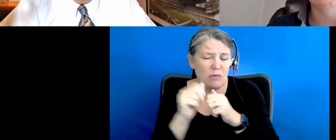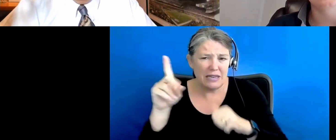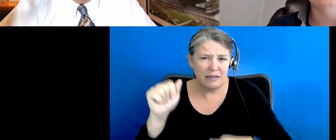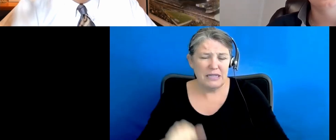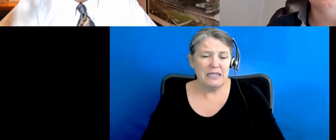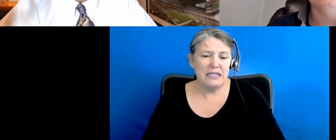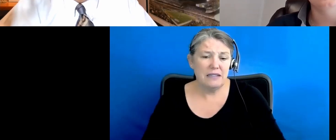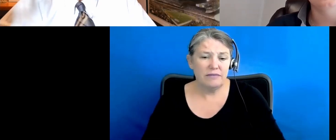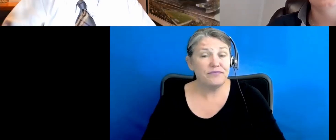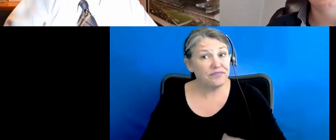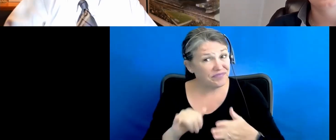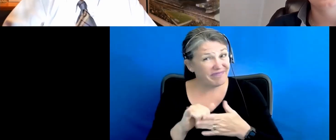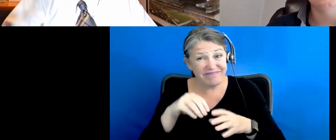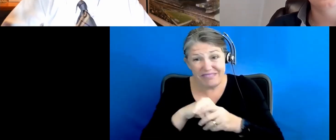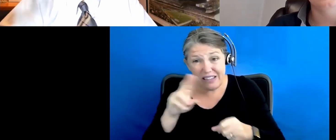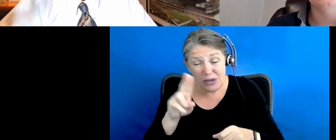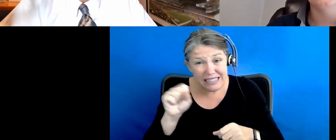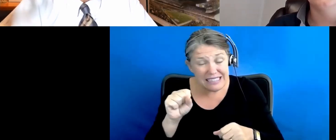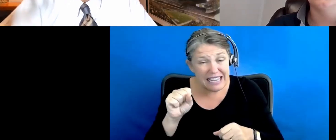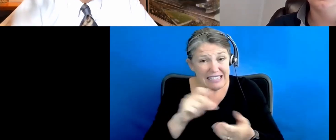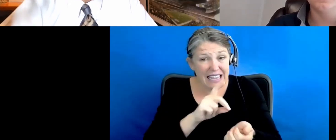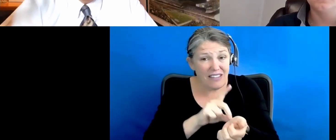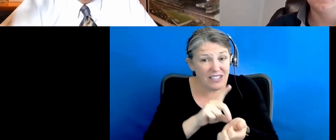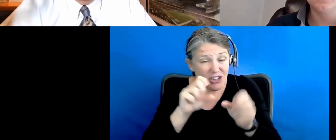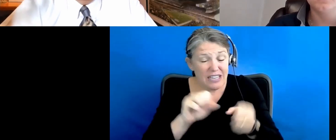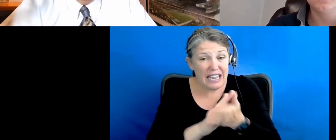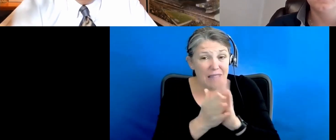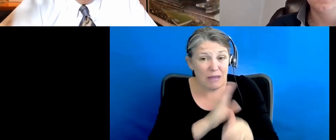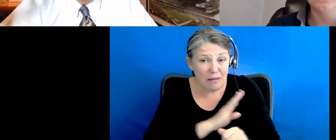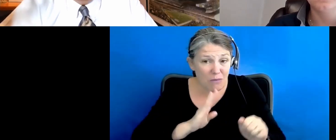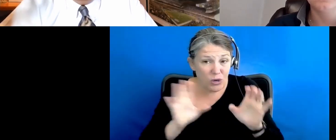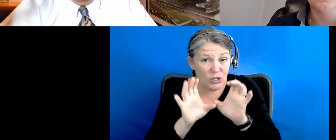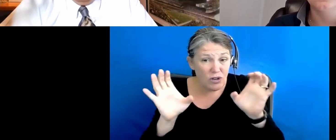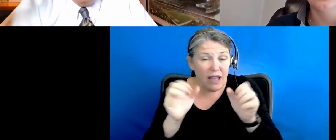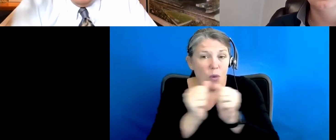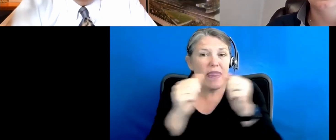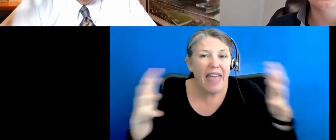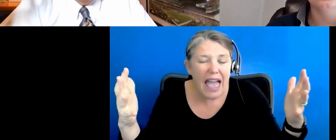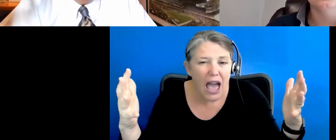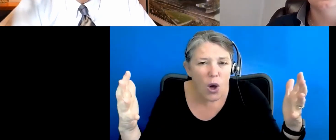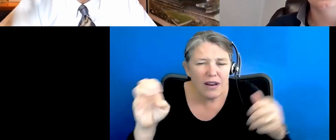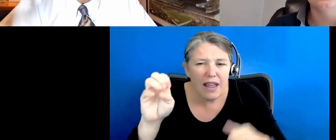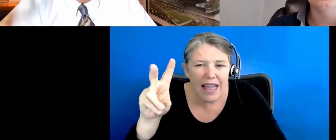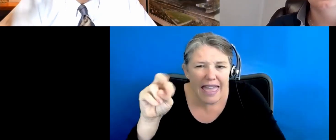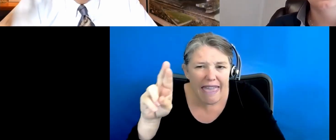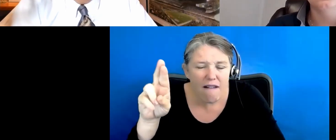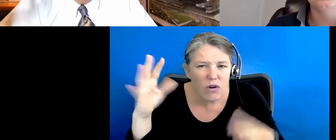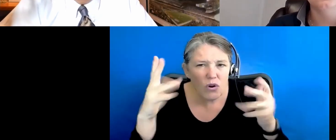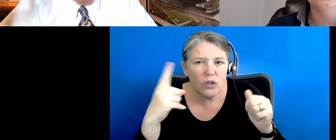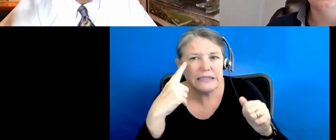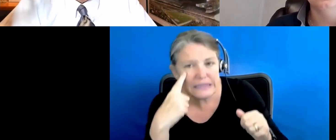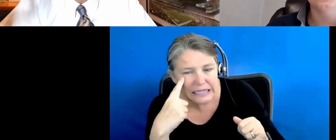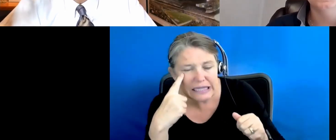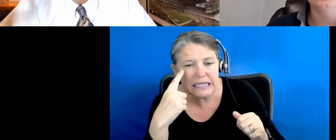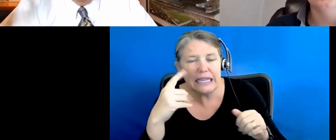disabilities. And that in the United States, a physician can become board certified without ever having seen